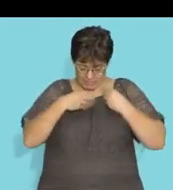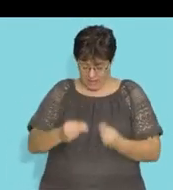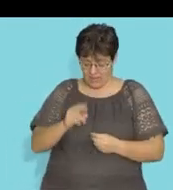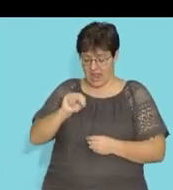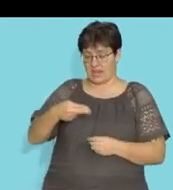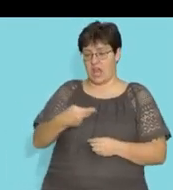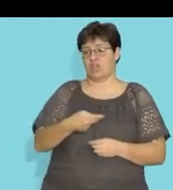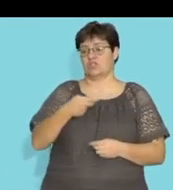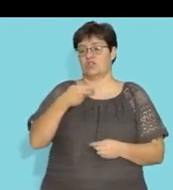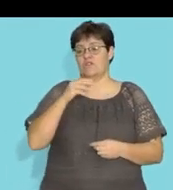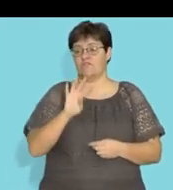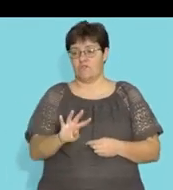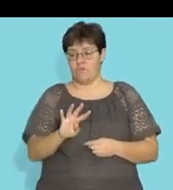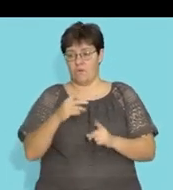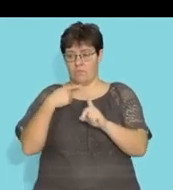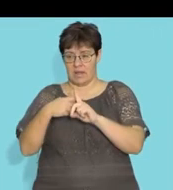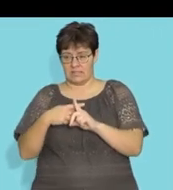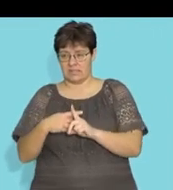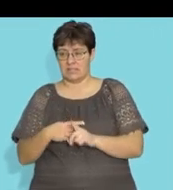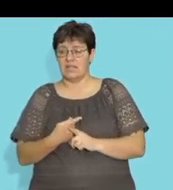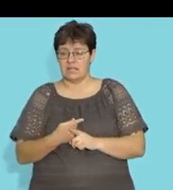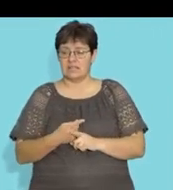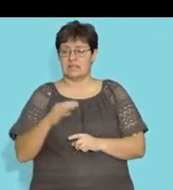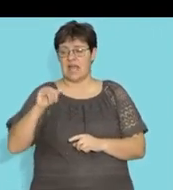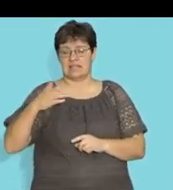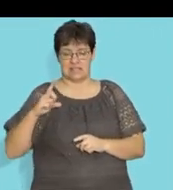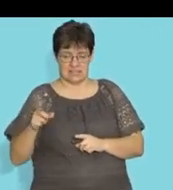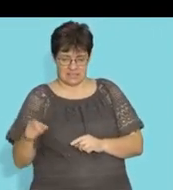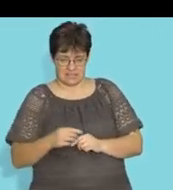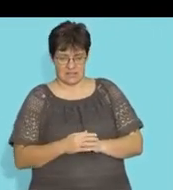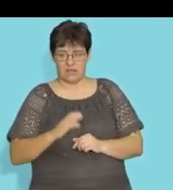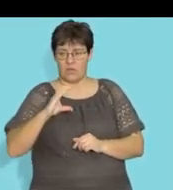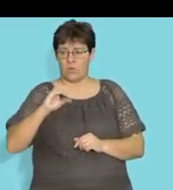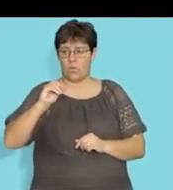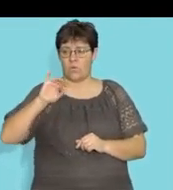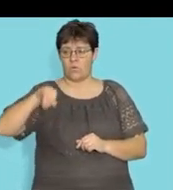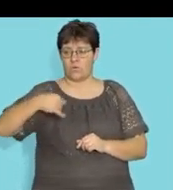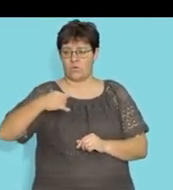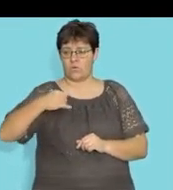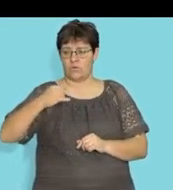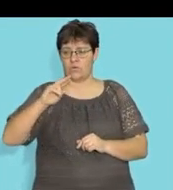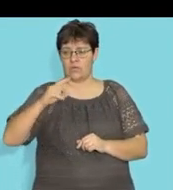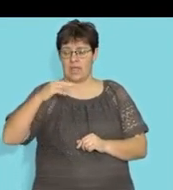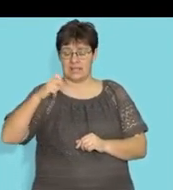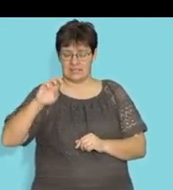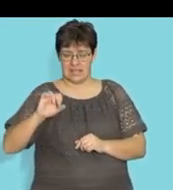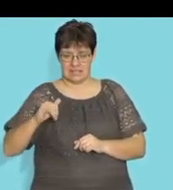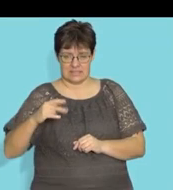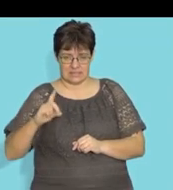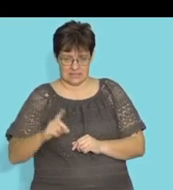base, and it becomes the ammonium ion as the conjugate